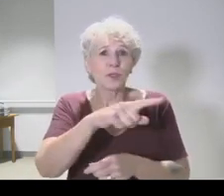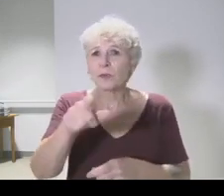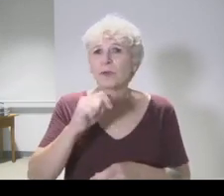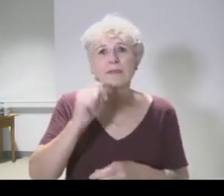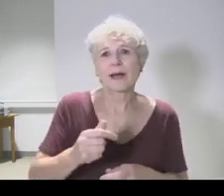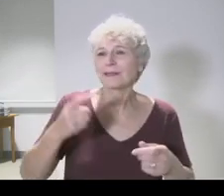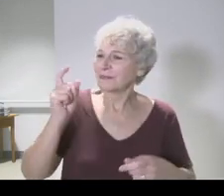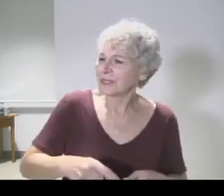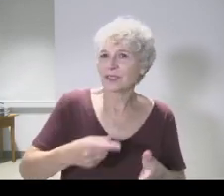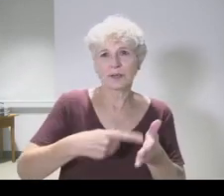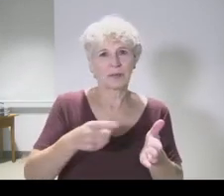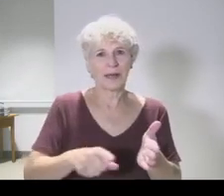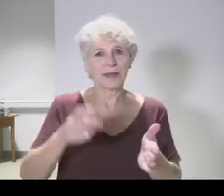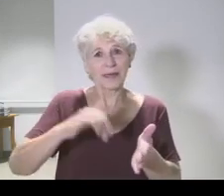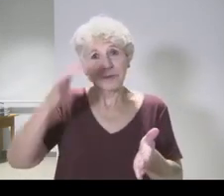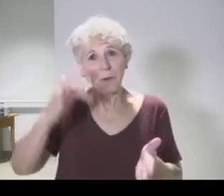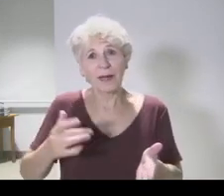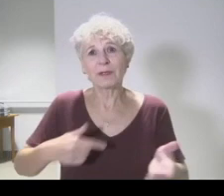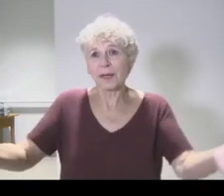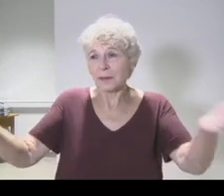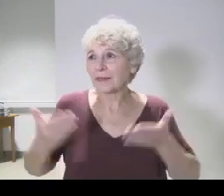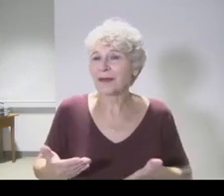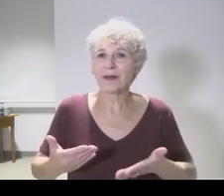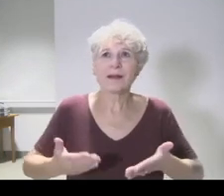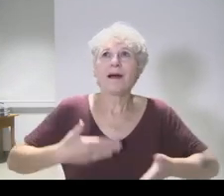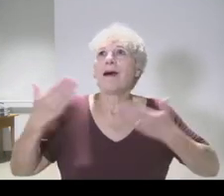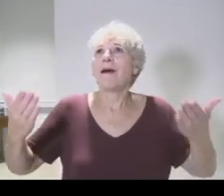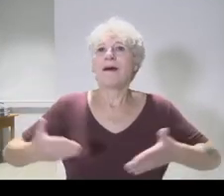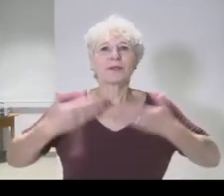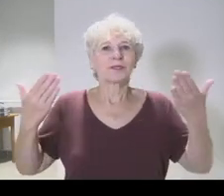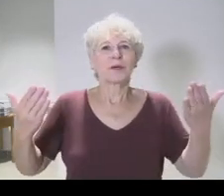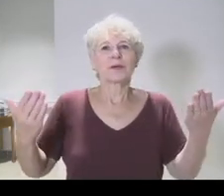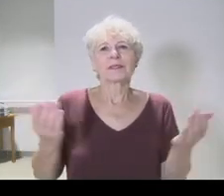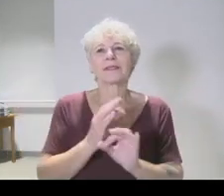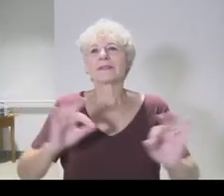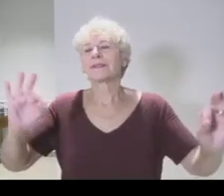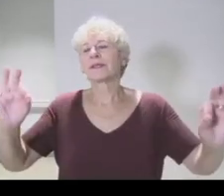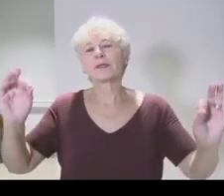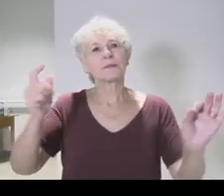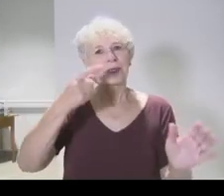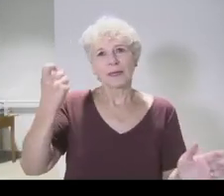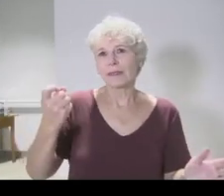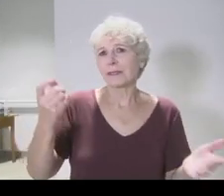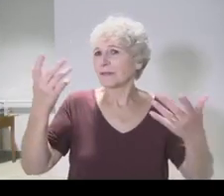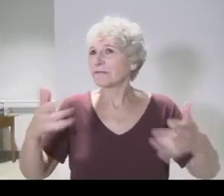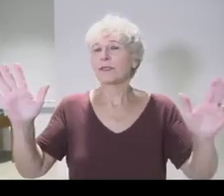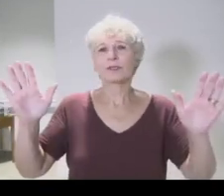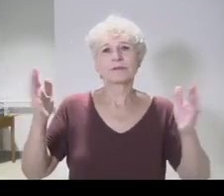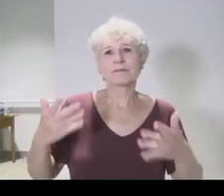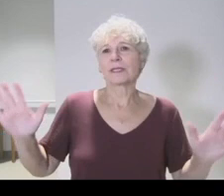come here and celebrate in such boisterous songs, and we can sing about death in celebration because of what it has done for